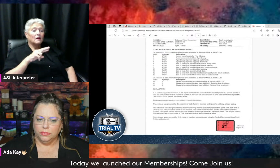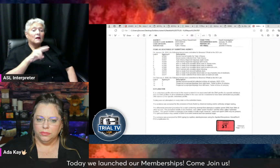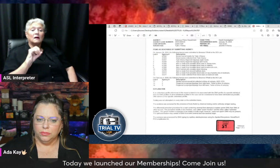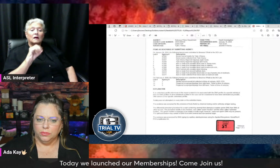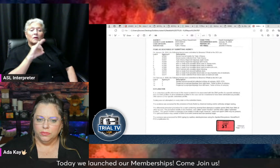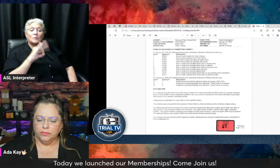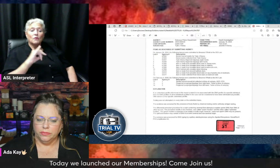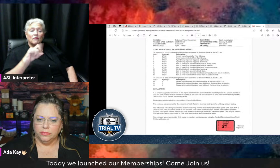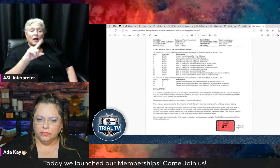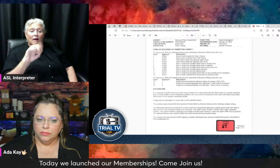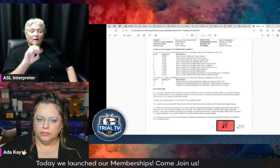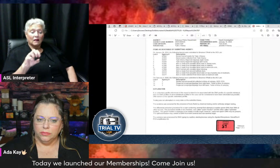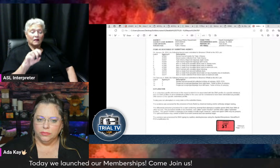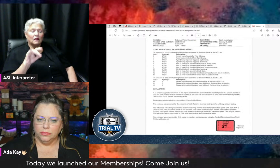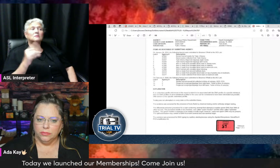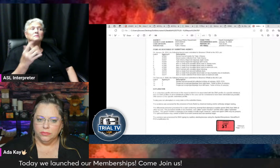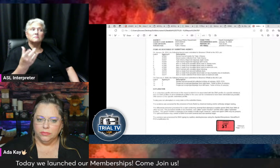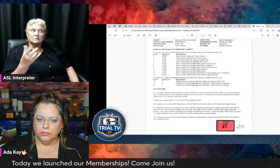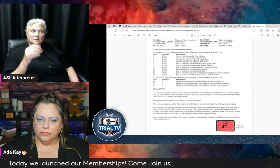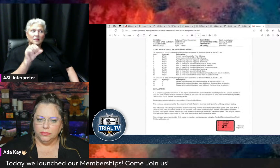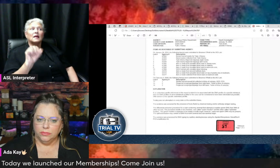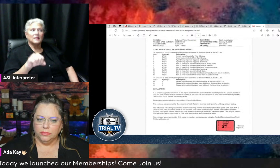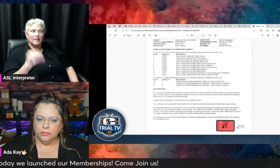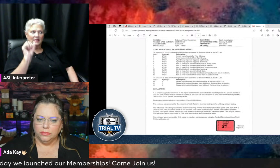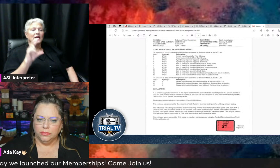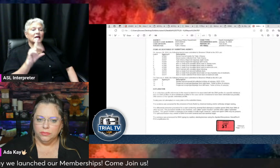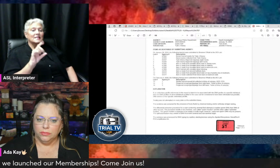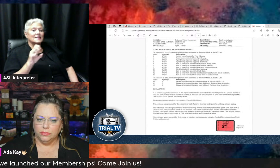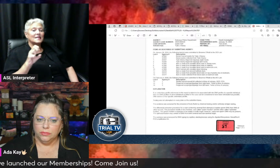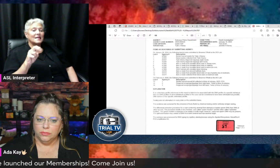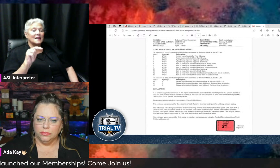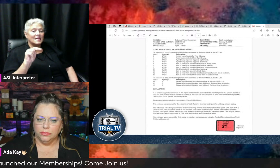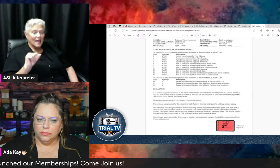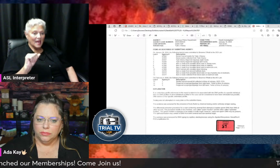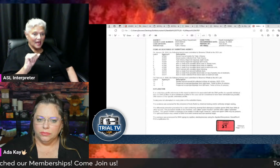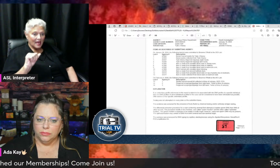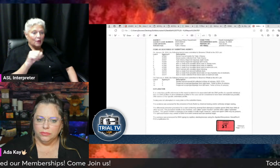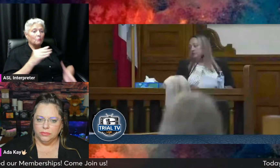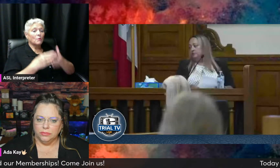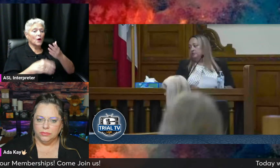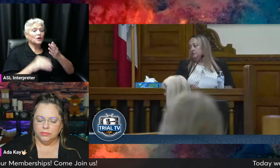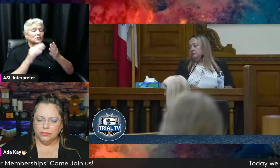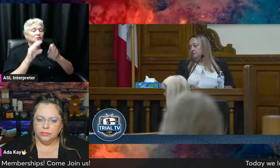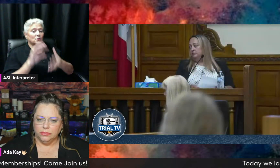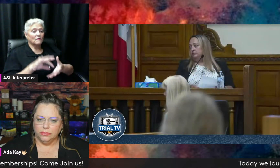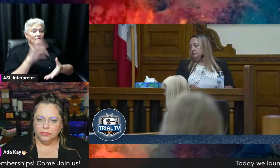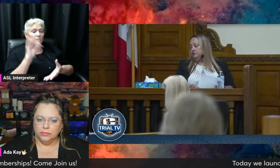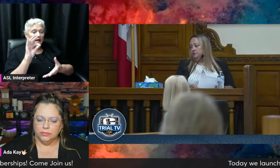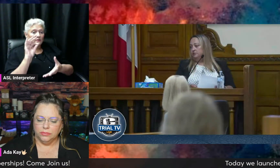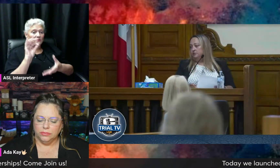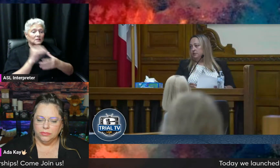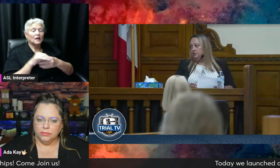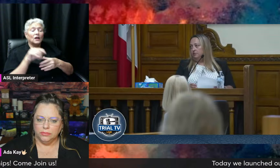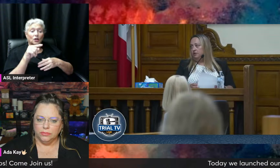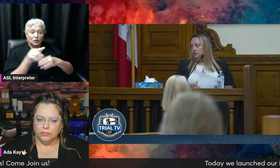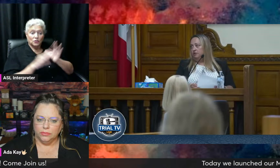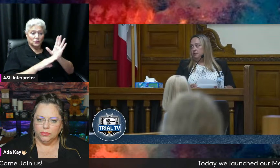There was DNA factors detected, yes. Okay. Were you able to develop a profile?